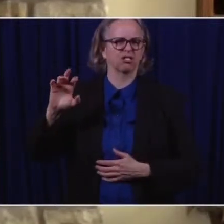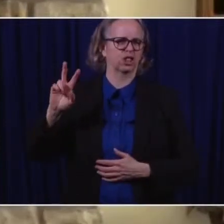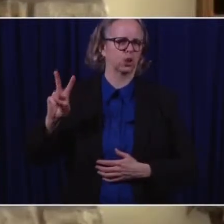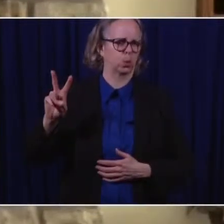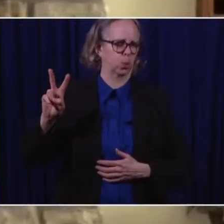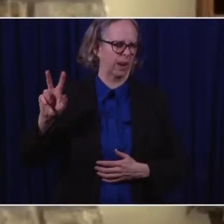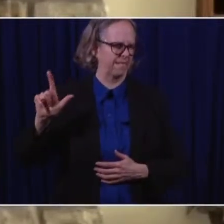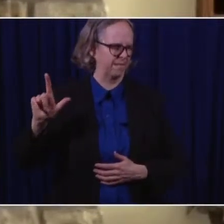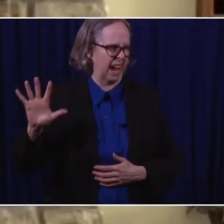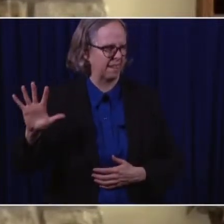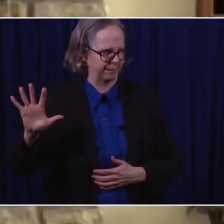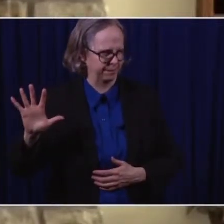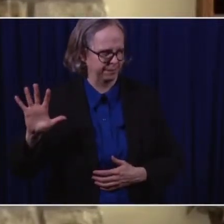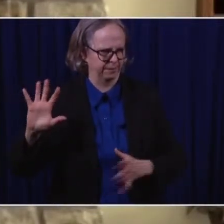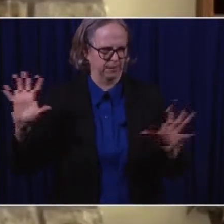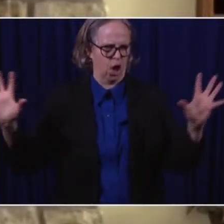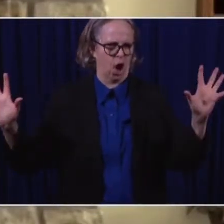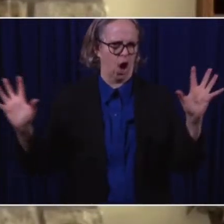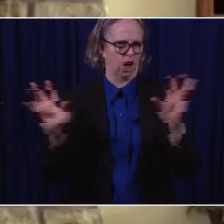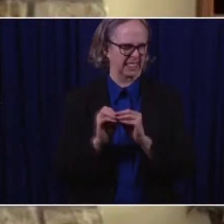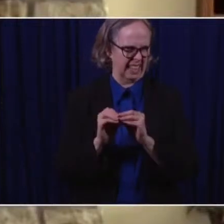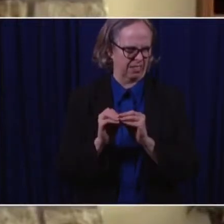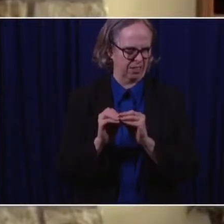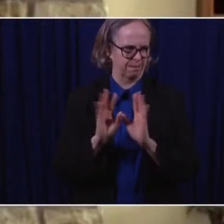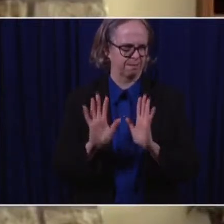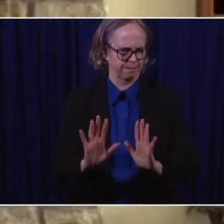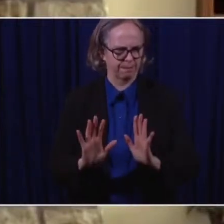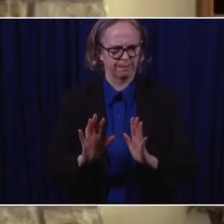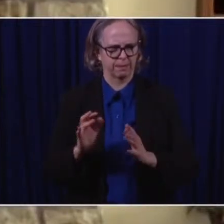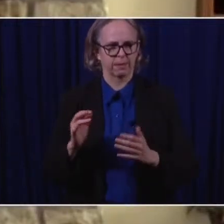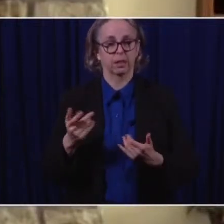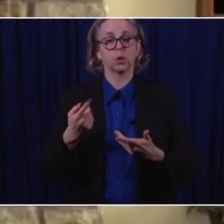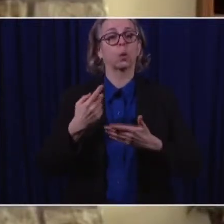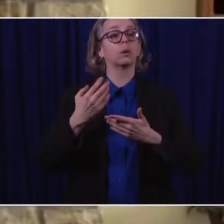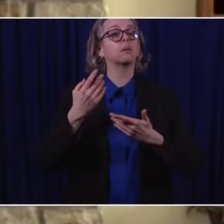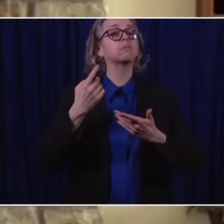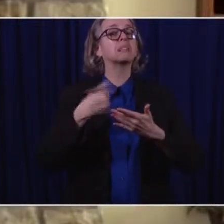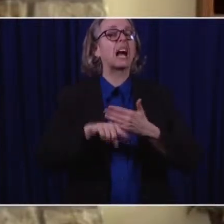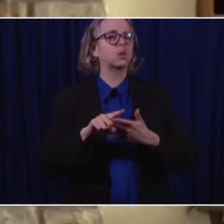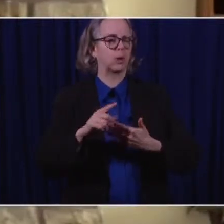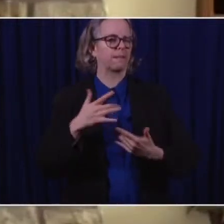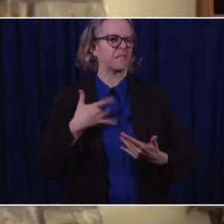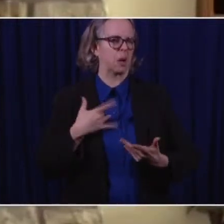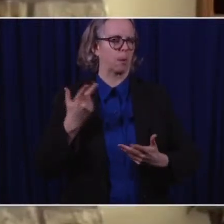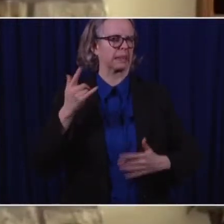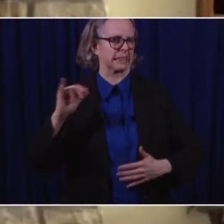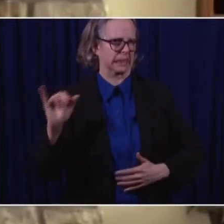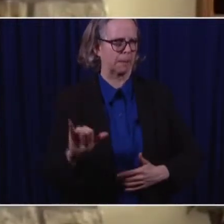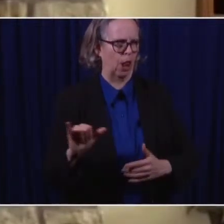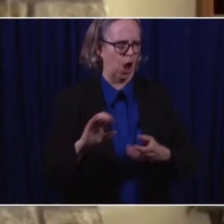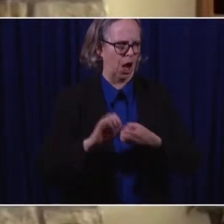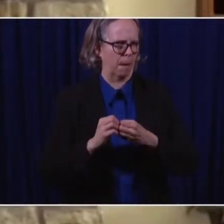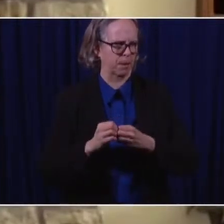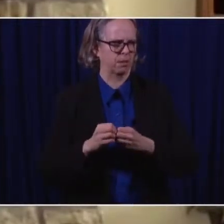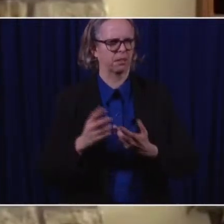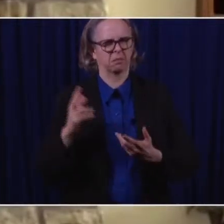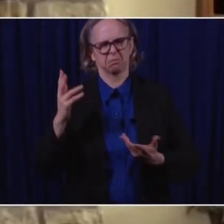214,525. The doses for next week are similar. They are going to total